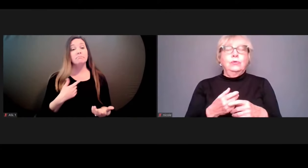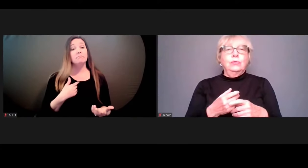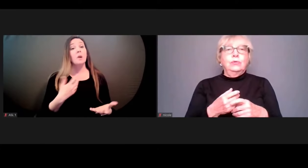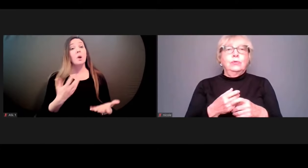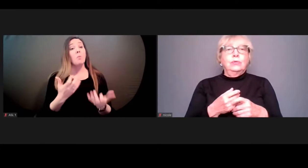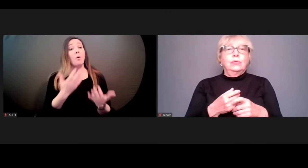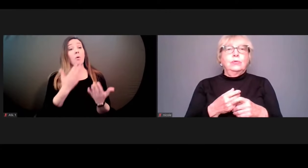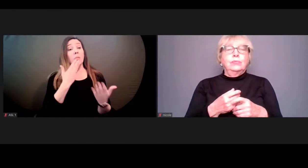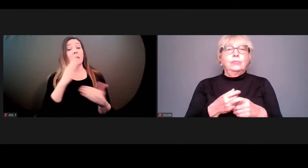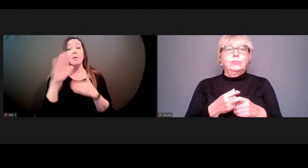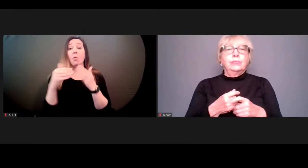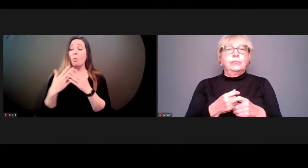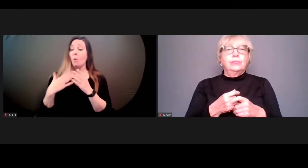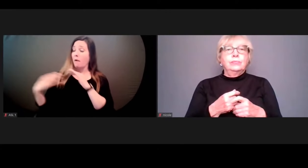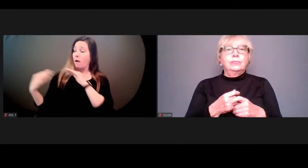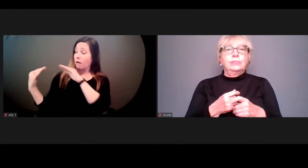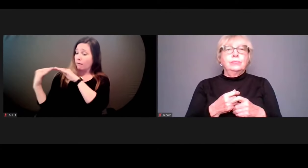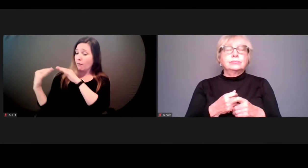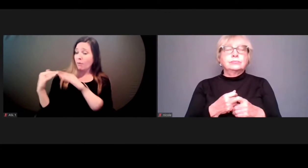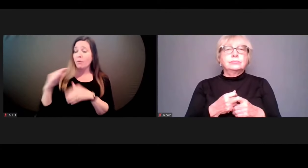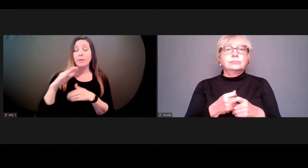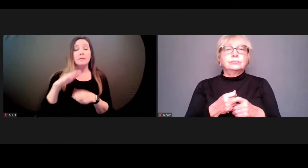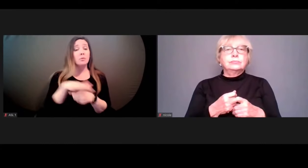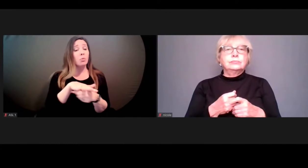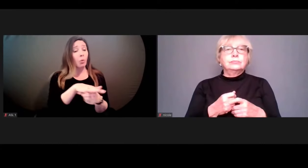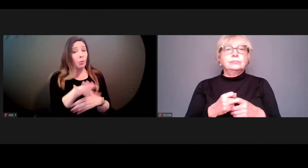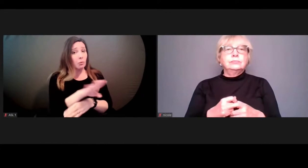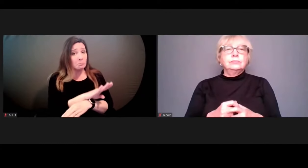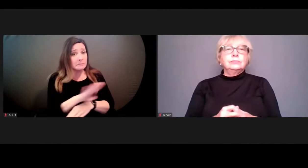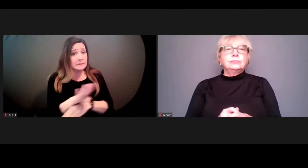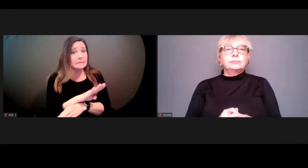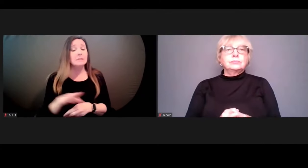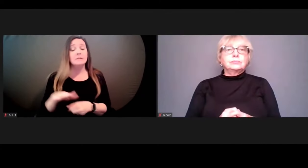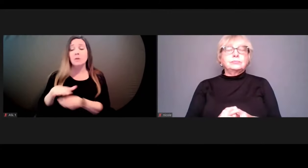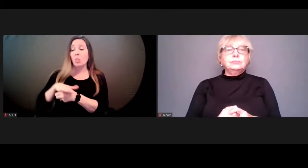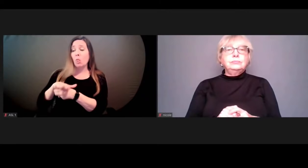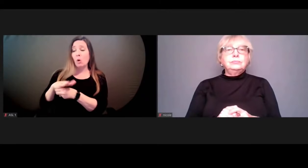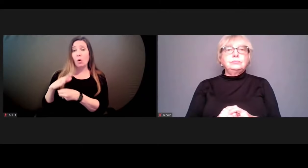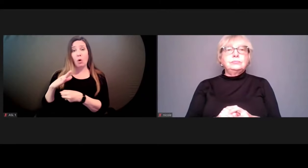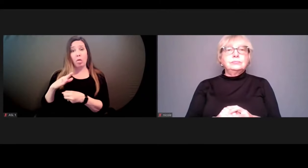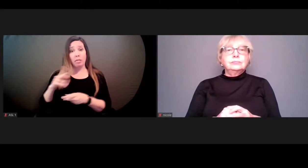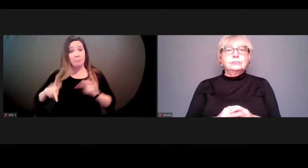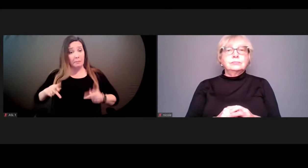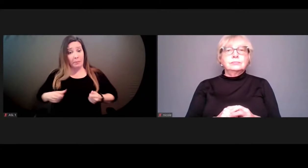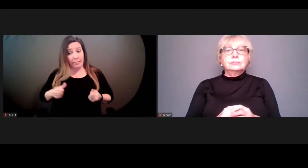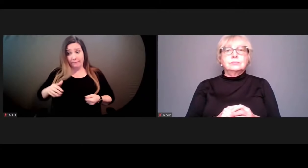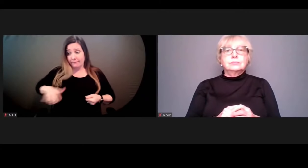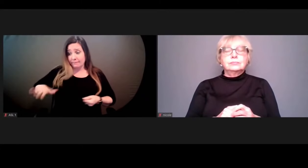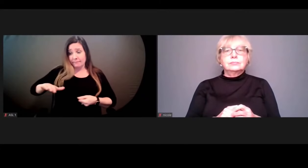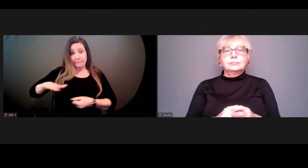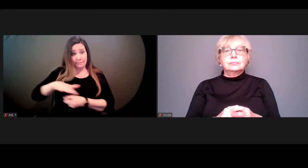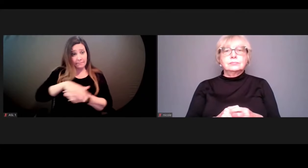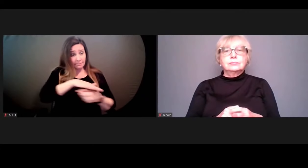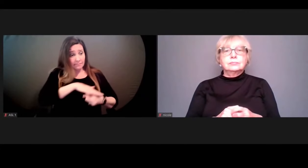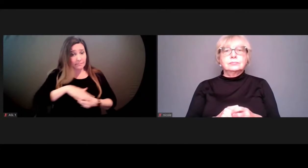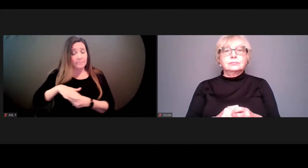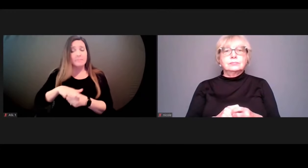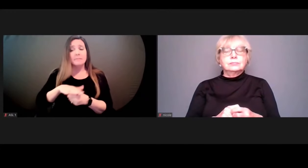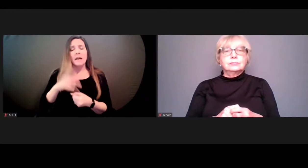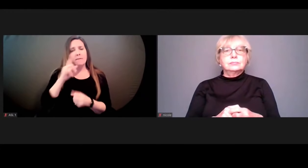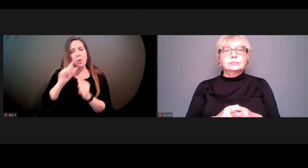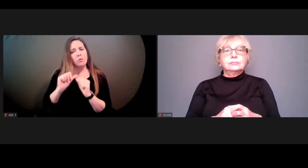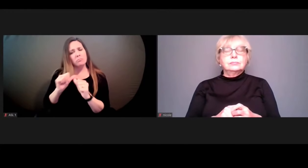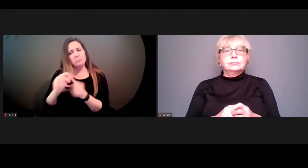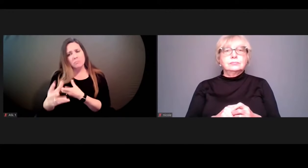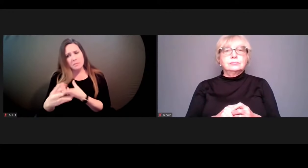all colleagues. I want to thank local businesses. I want to thank local residents for staying engaged, for sharing